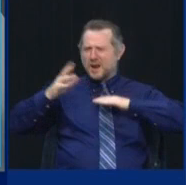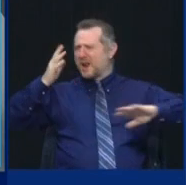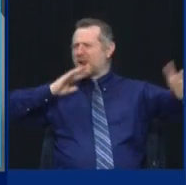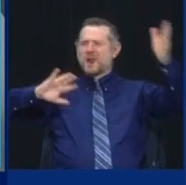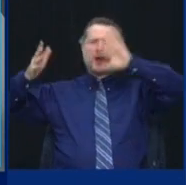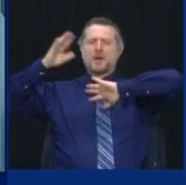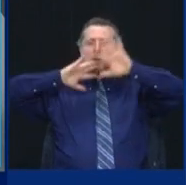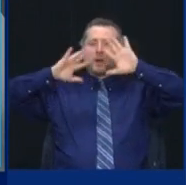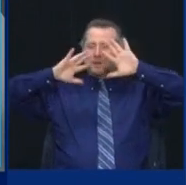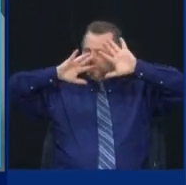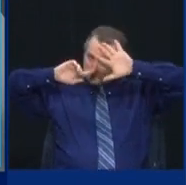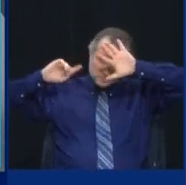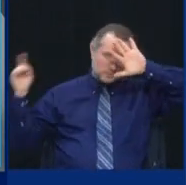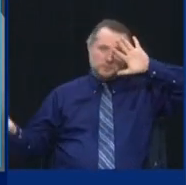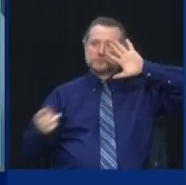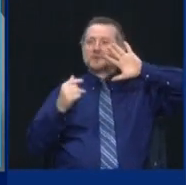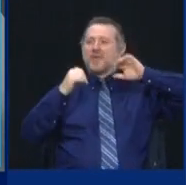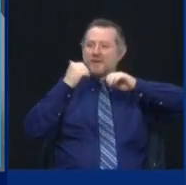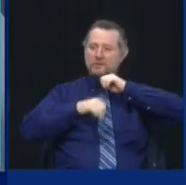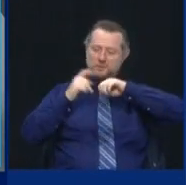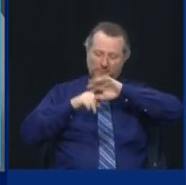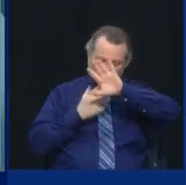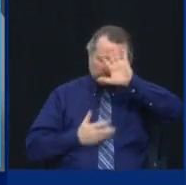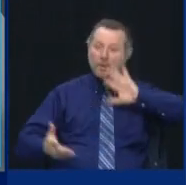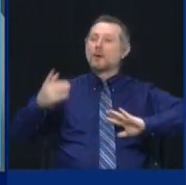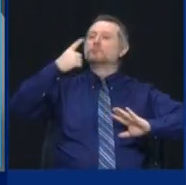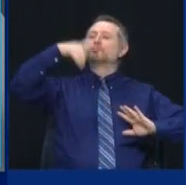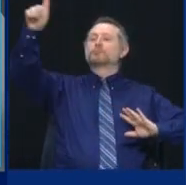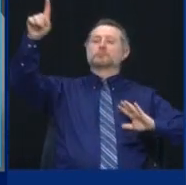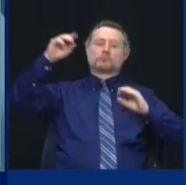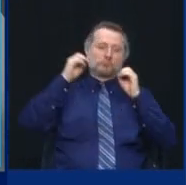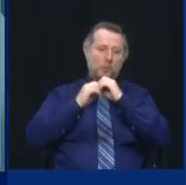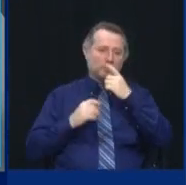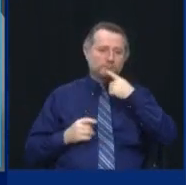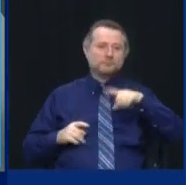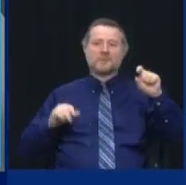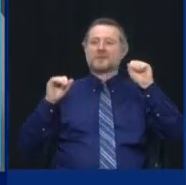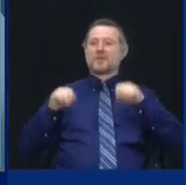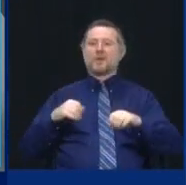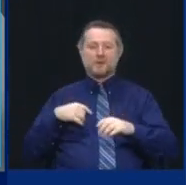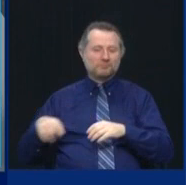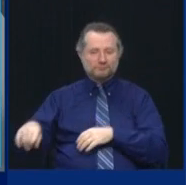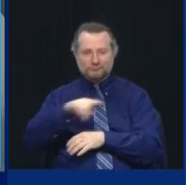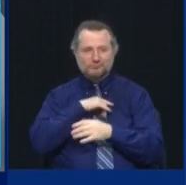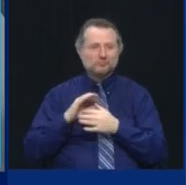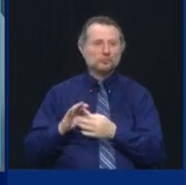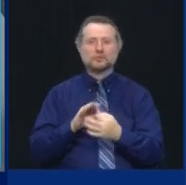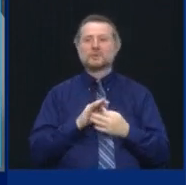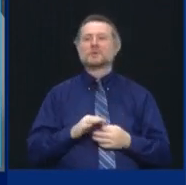smarter and stronger and more united than ever before.